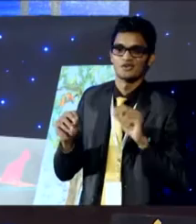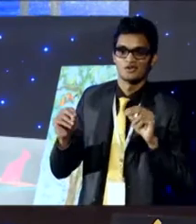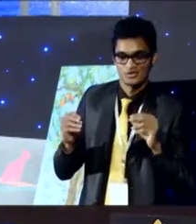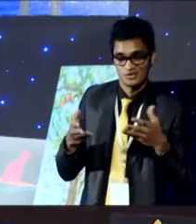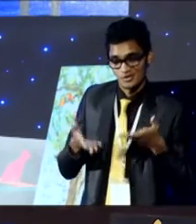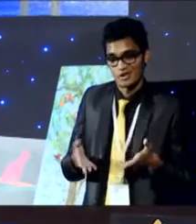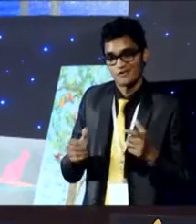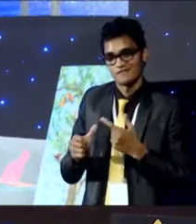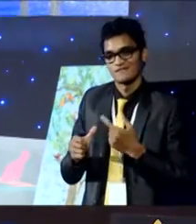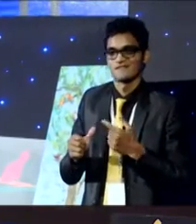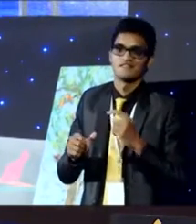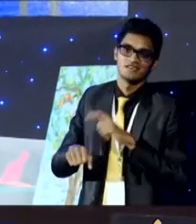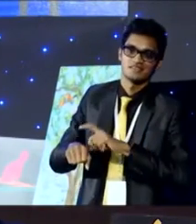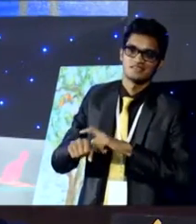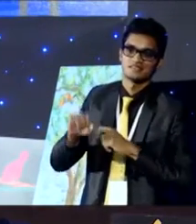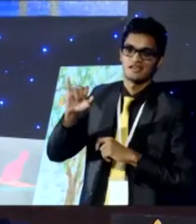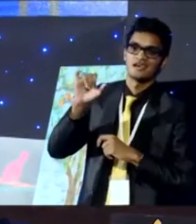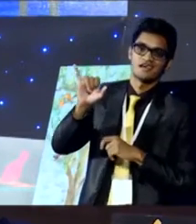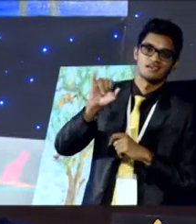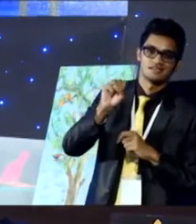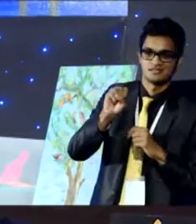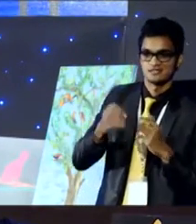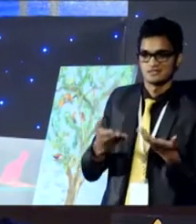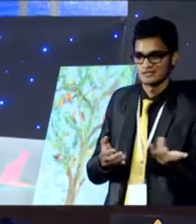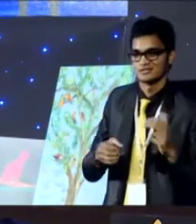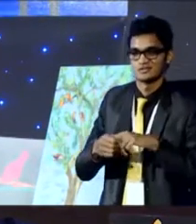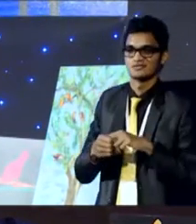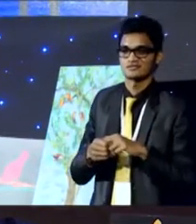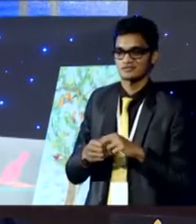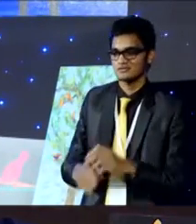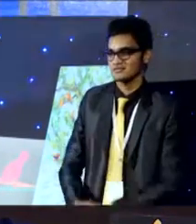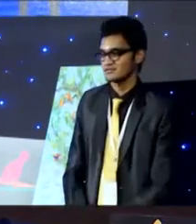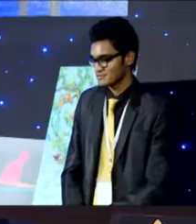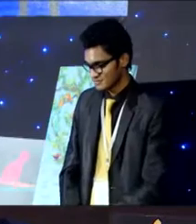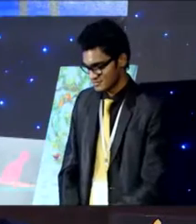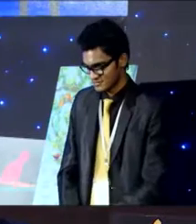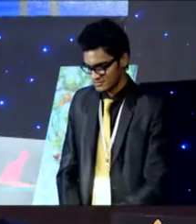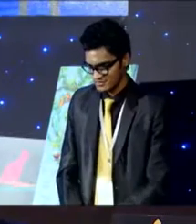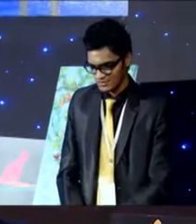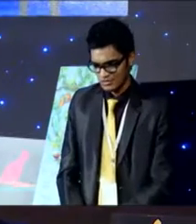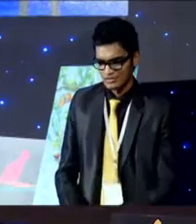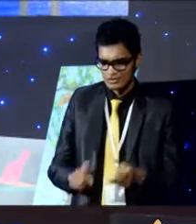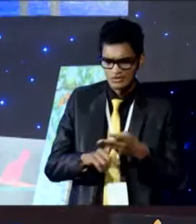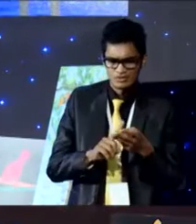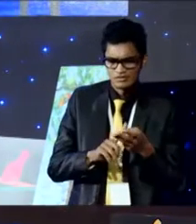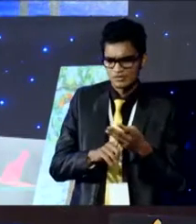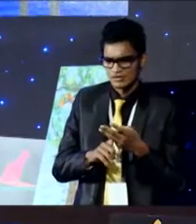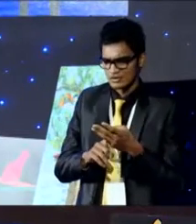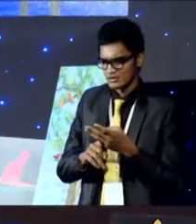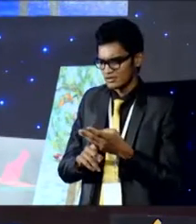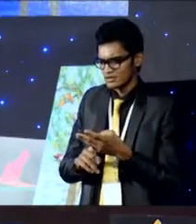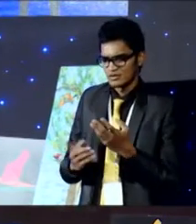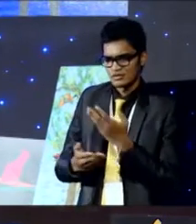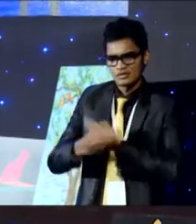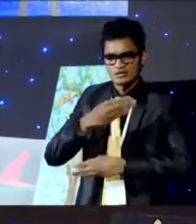of our discussion. I think one of the most important things is it cannot be just the person with